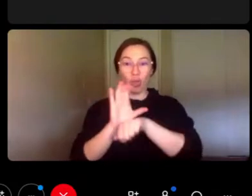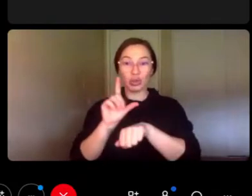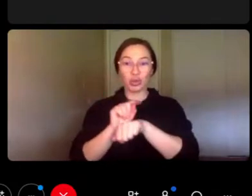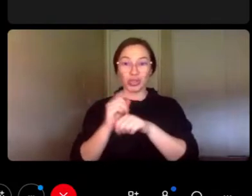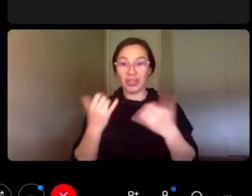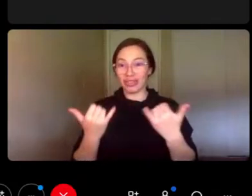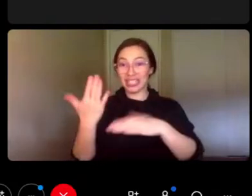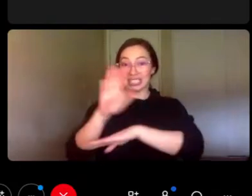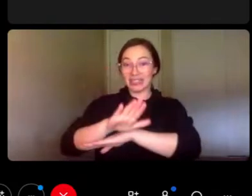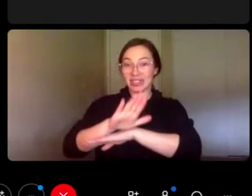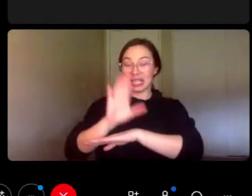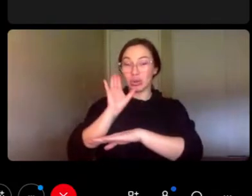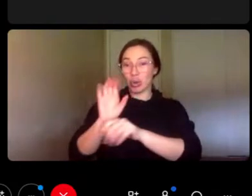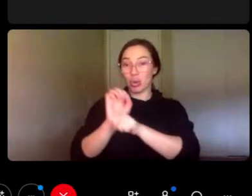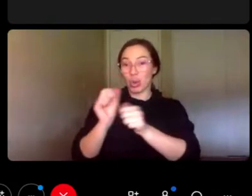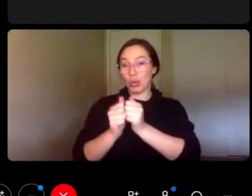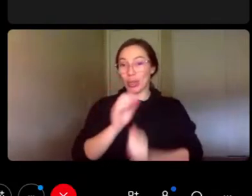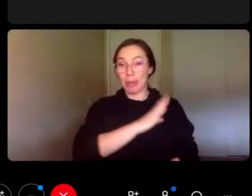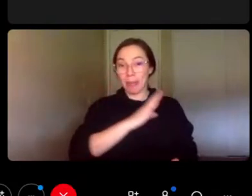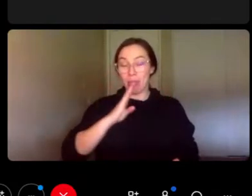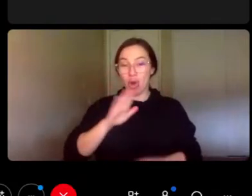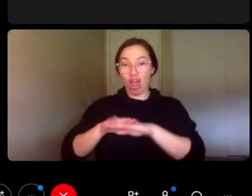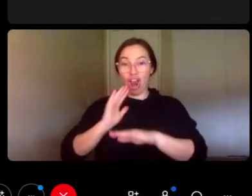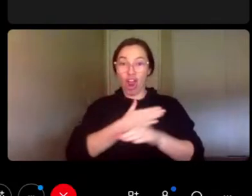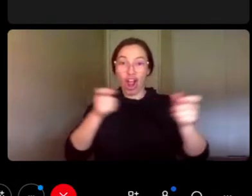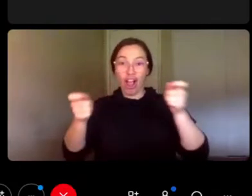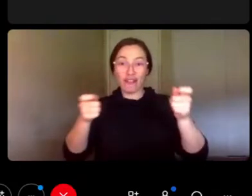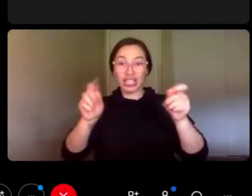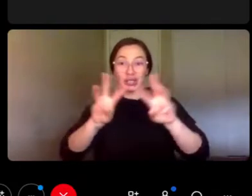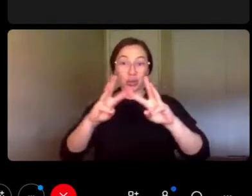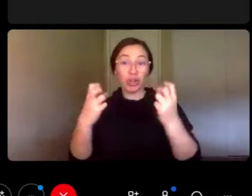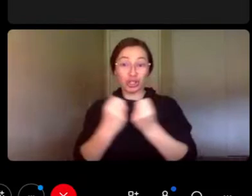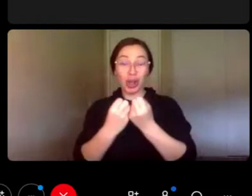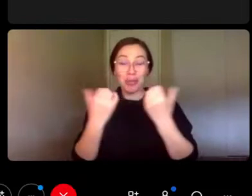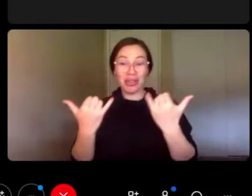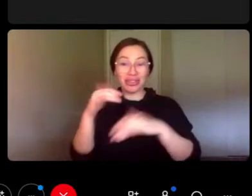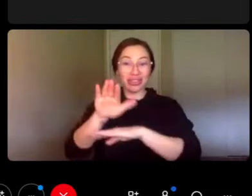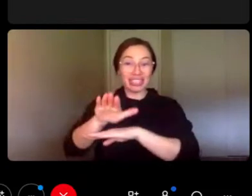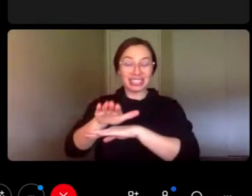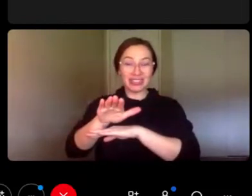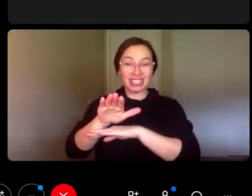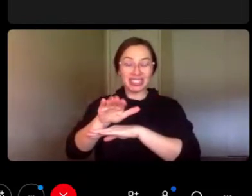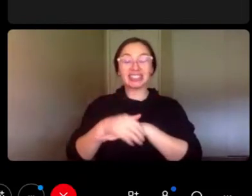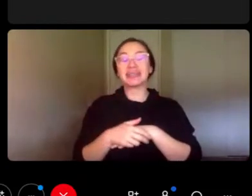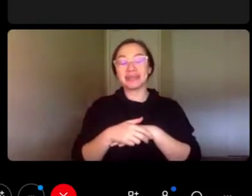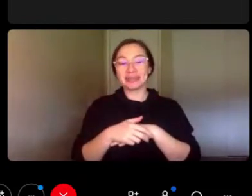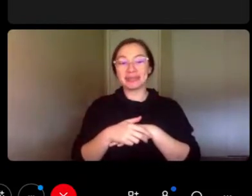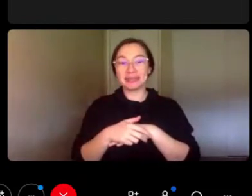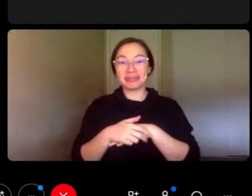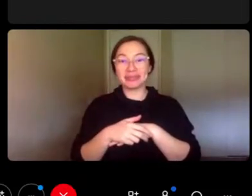evening. He's going to work with the board on our governance workshop this evening. And